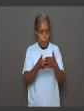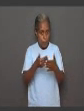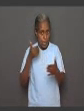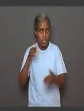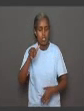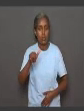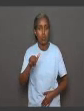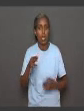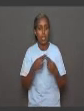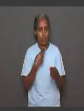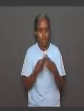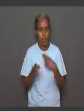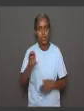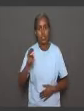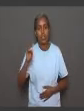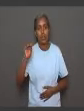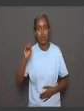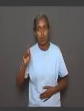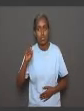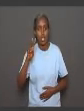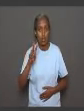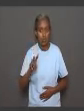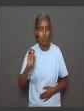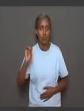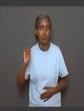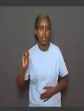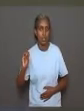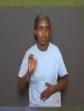minus y times cosine 2 theta.